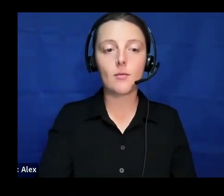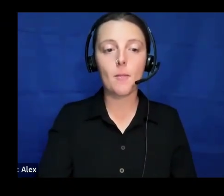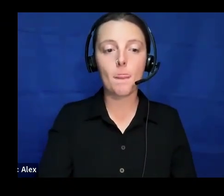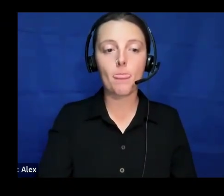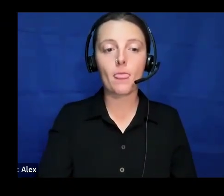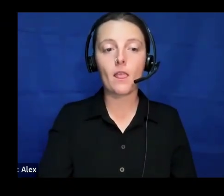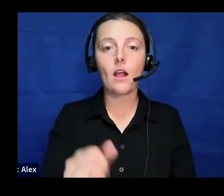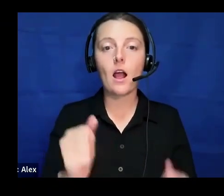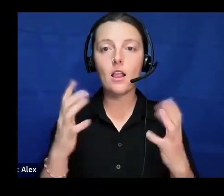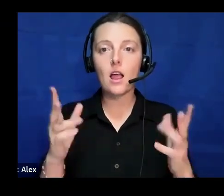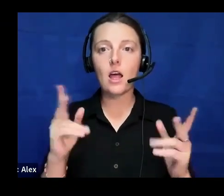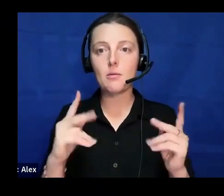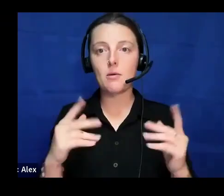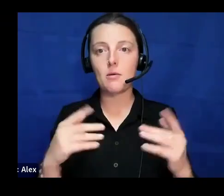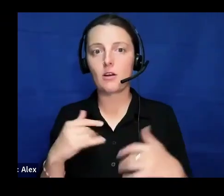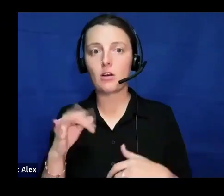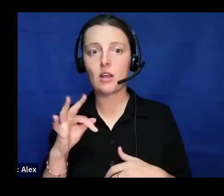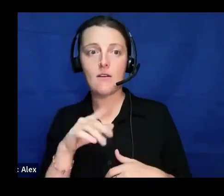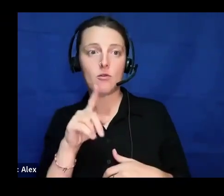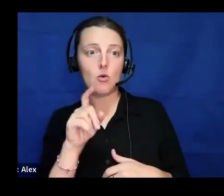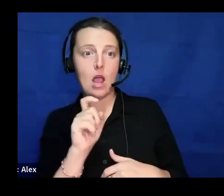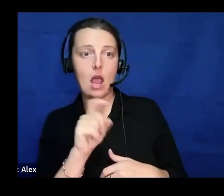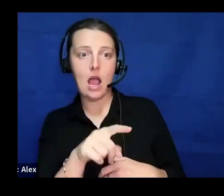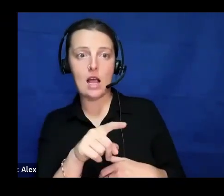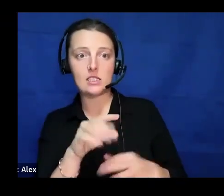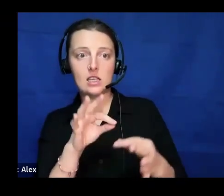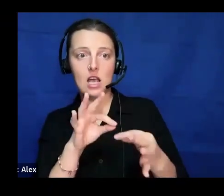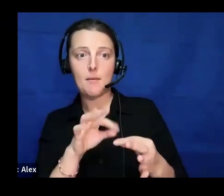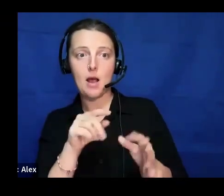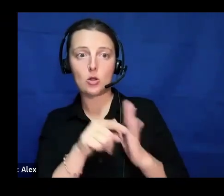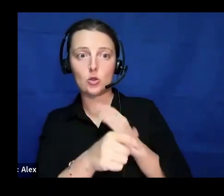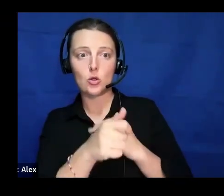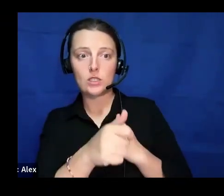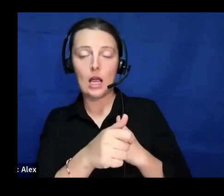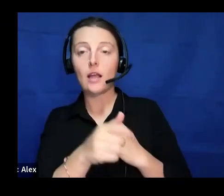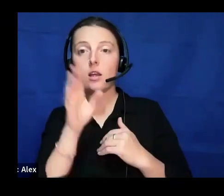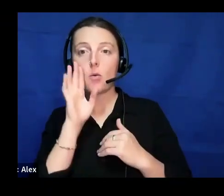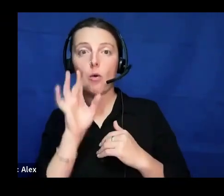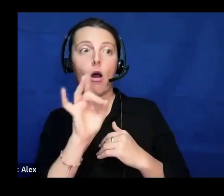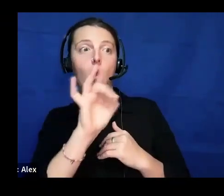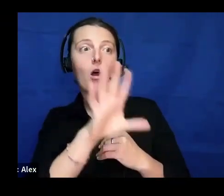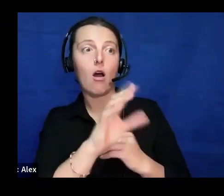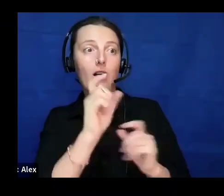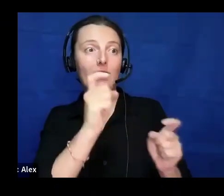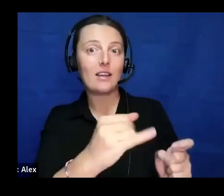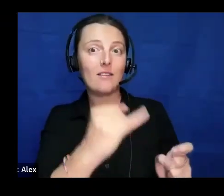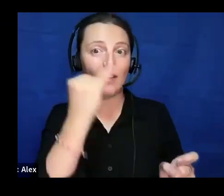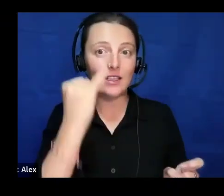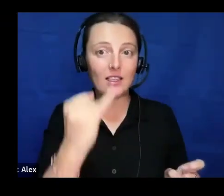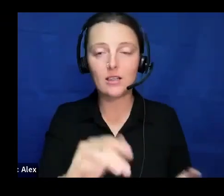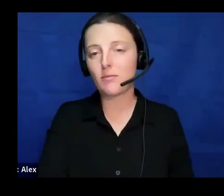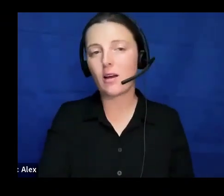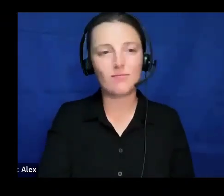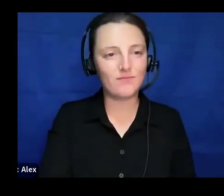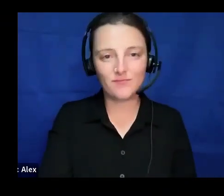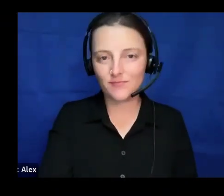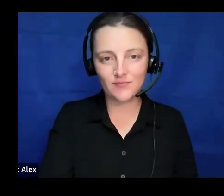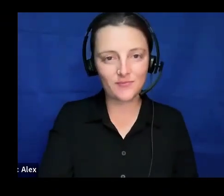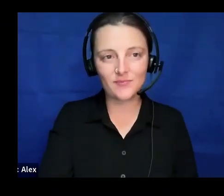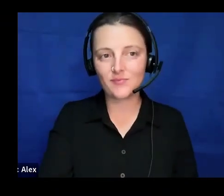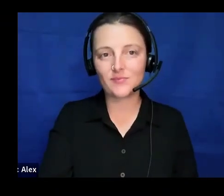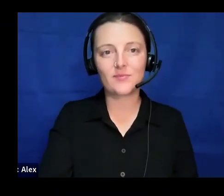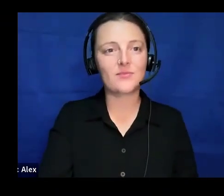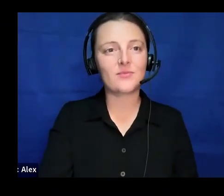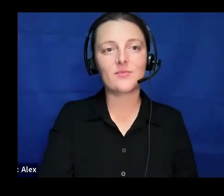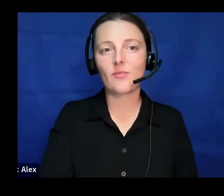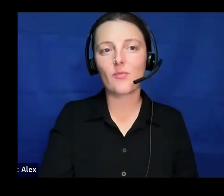about suicide, it's going to plant the idea in this person's head. And we know that's not true. People are either thinking about suicide